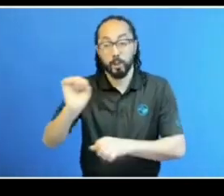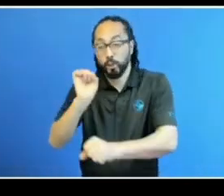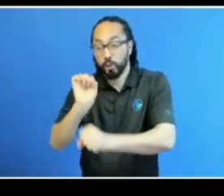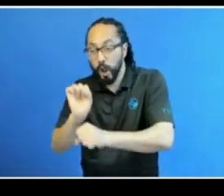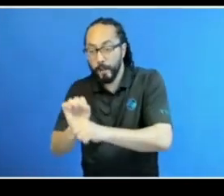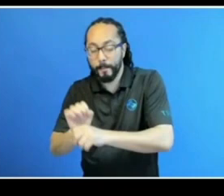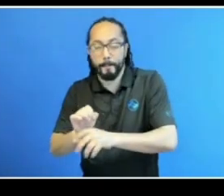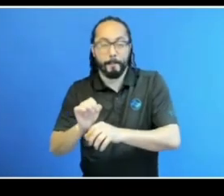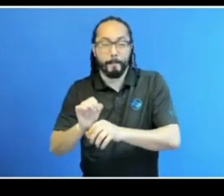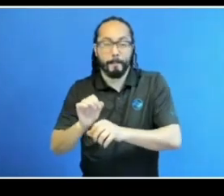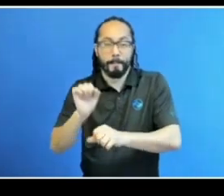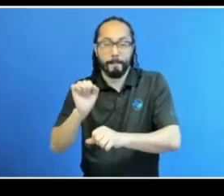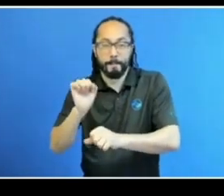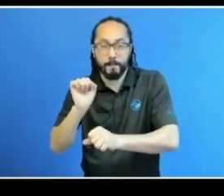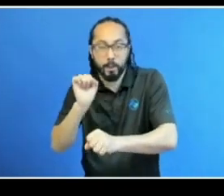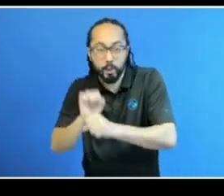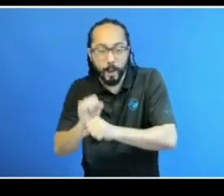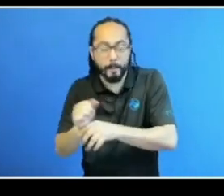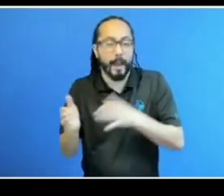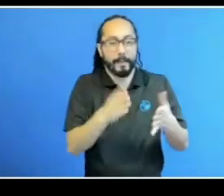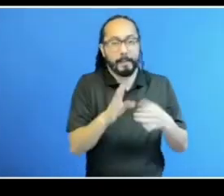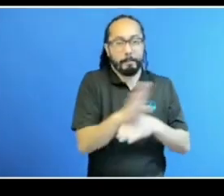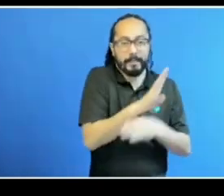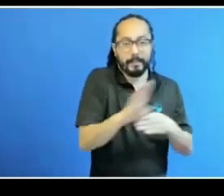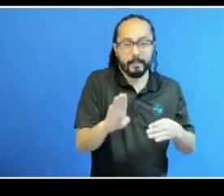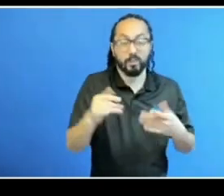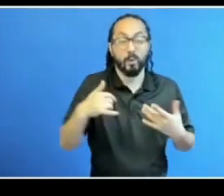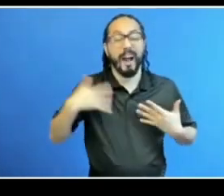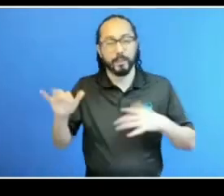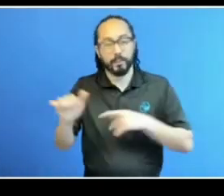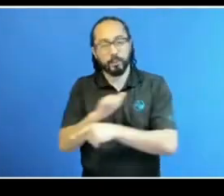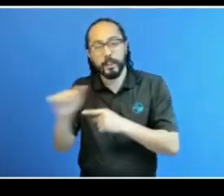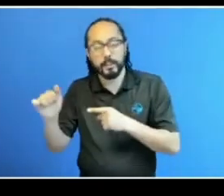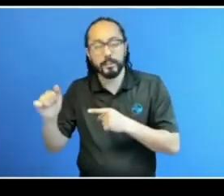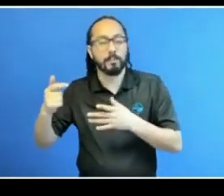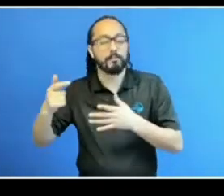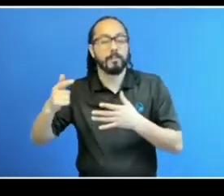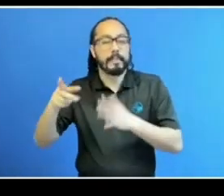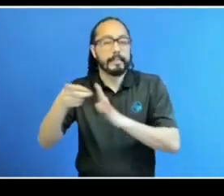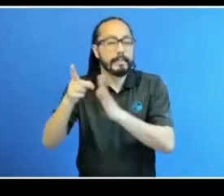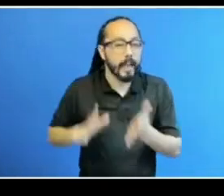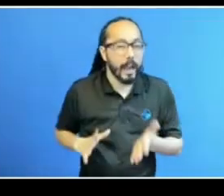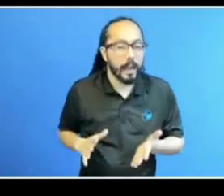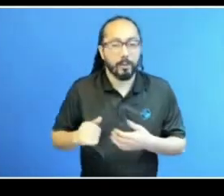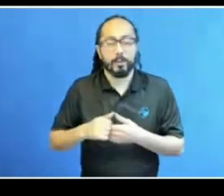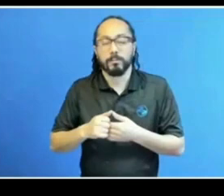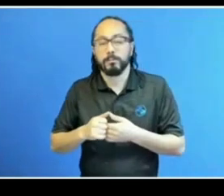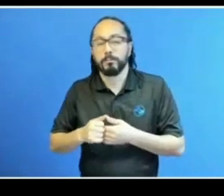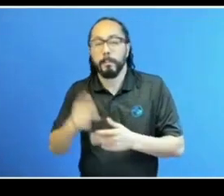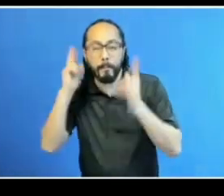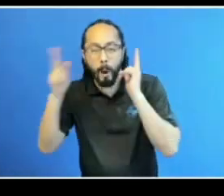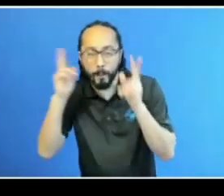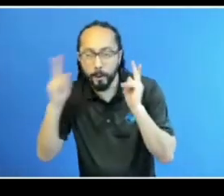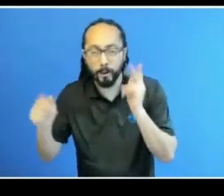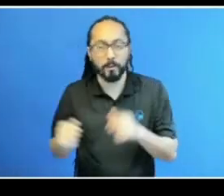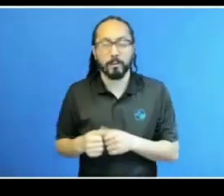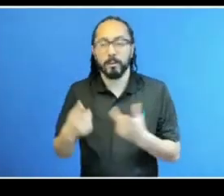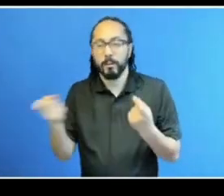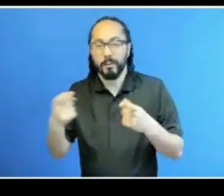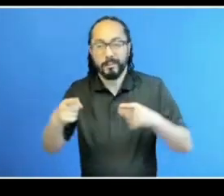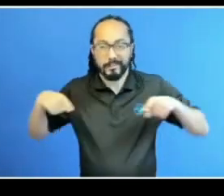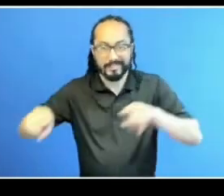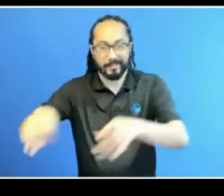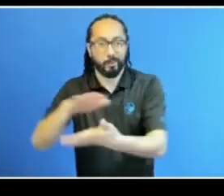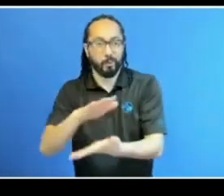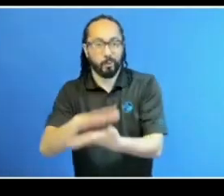as a barber. I was trained as a designer. I was trained as like an architect and I did my degree. But like that was my job. But my work